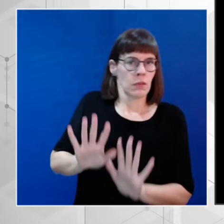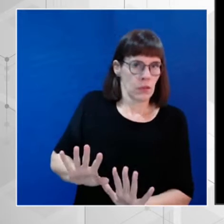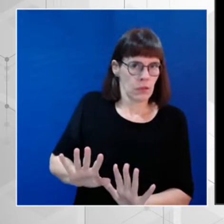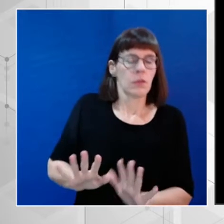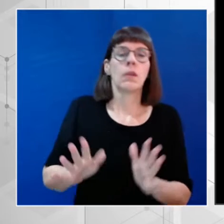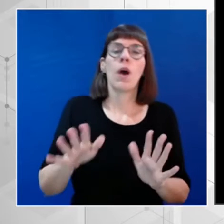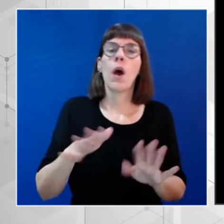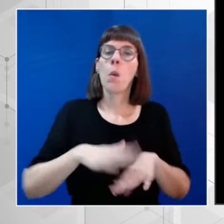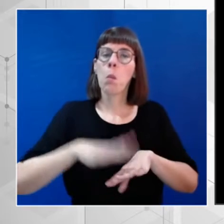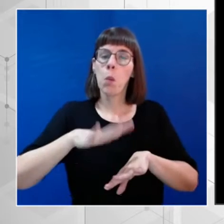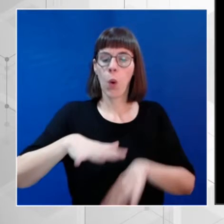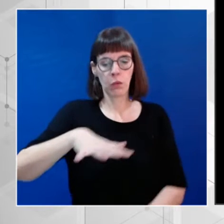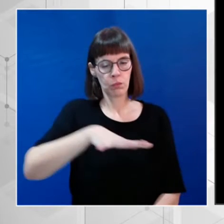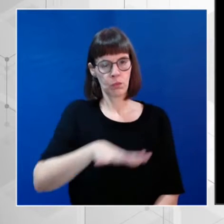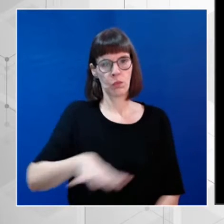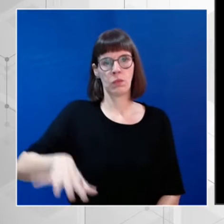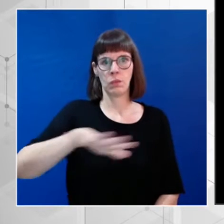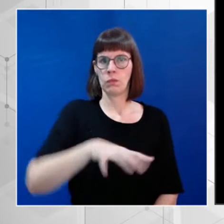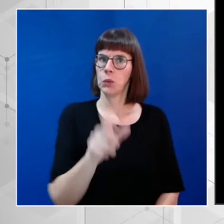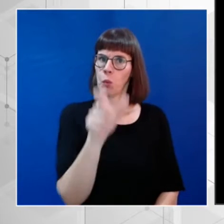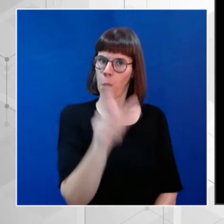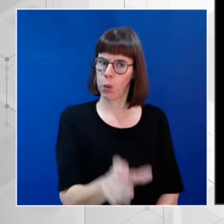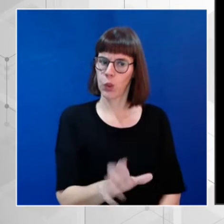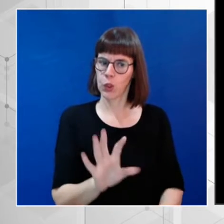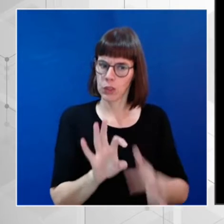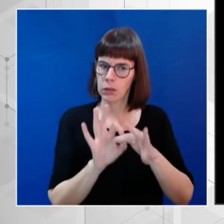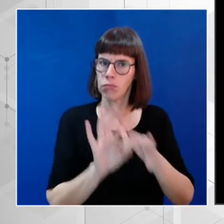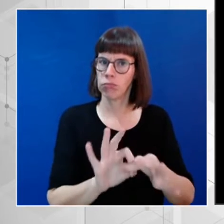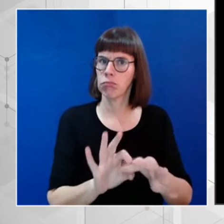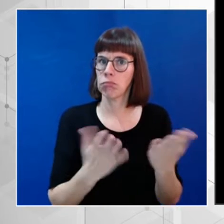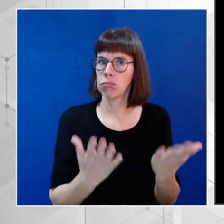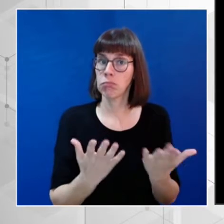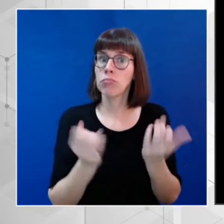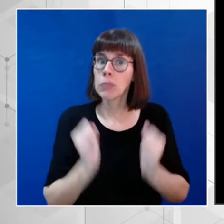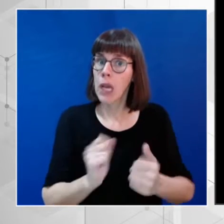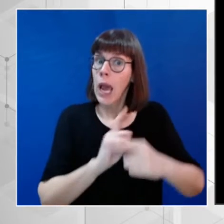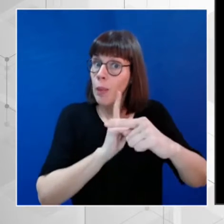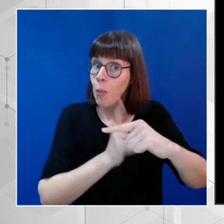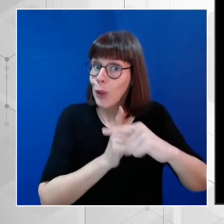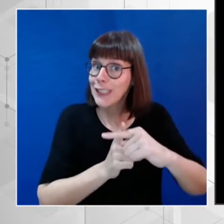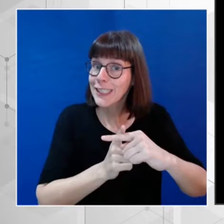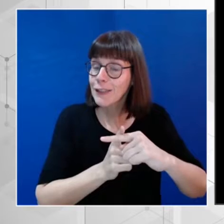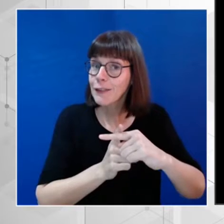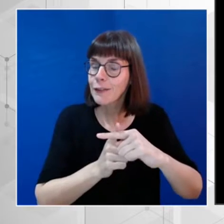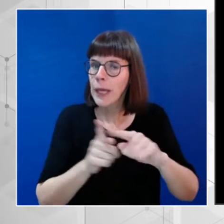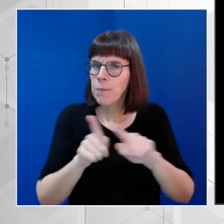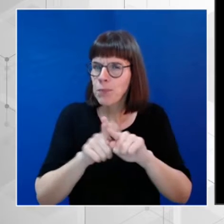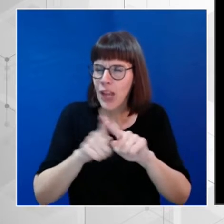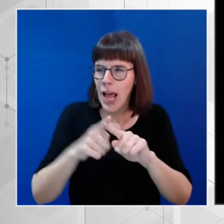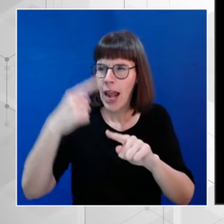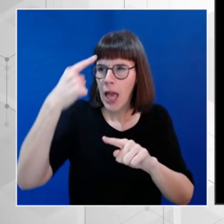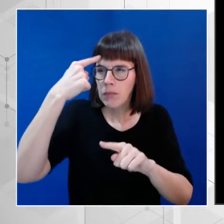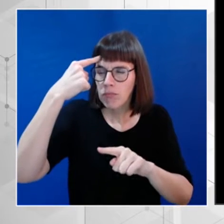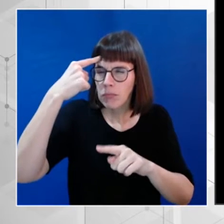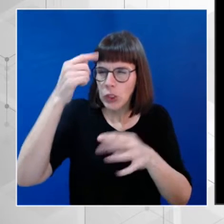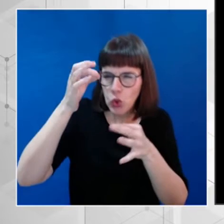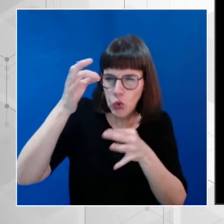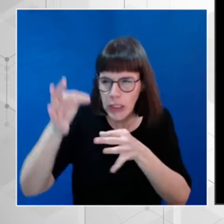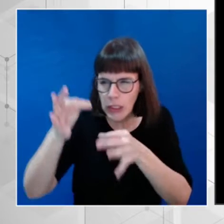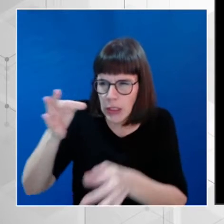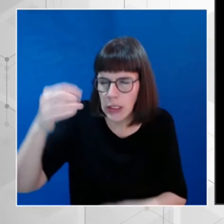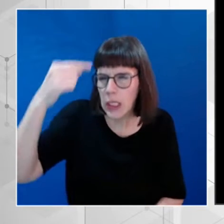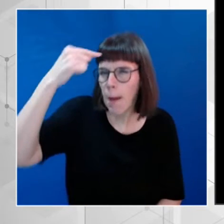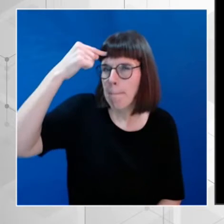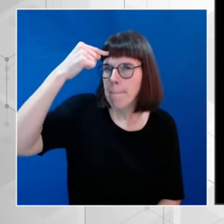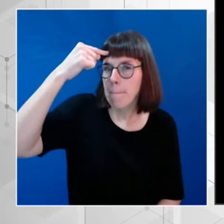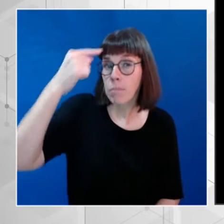be an advantage as well. For example, strategic thinking can prove very useful. Some of us have